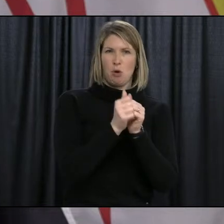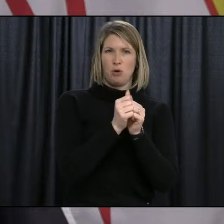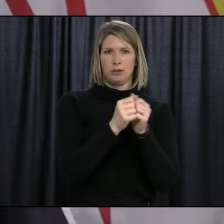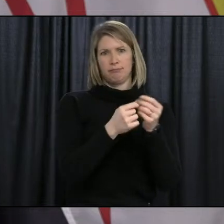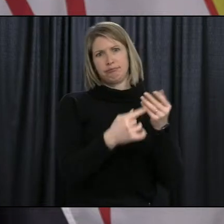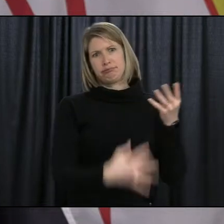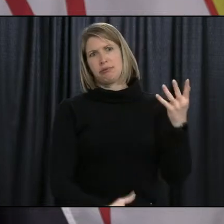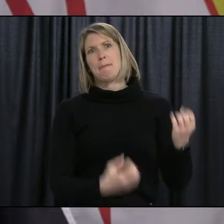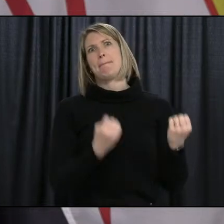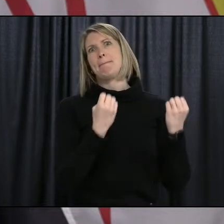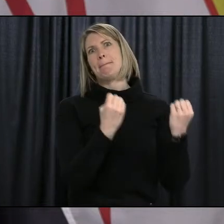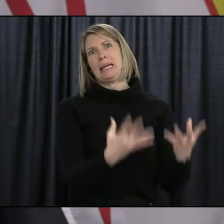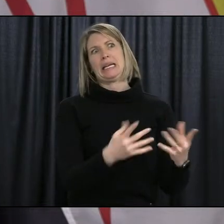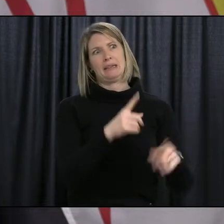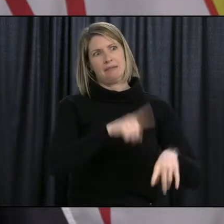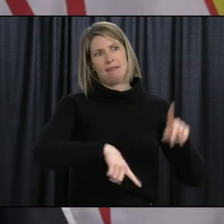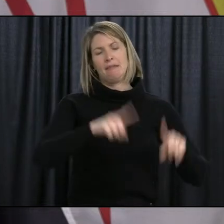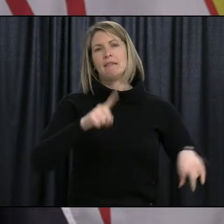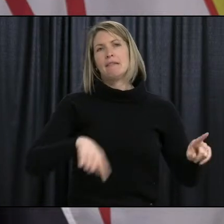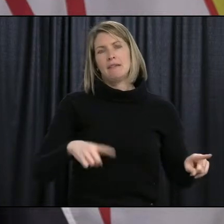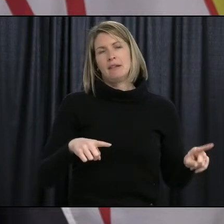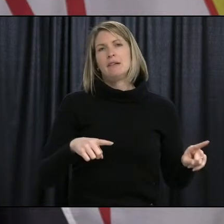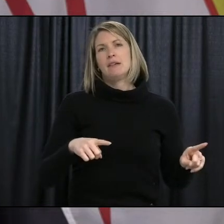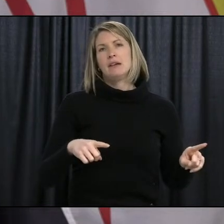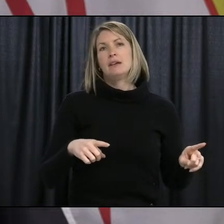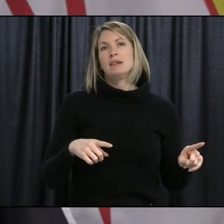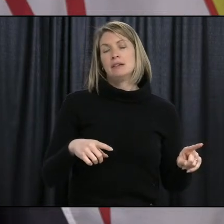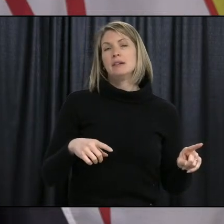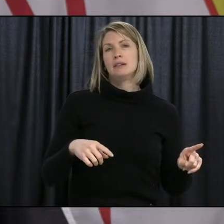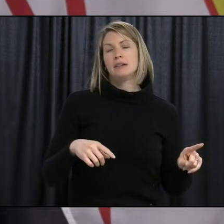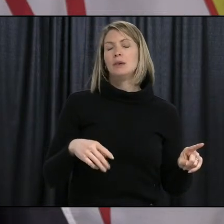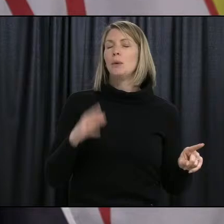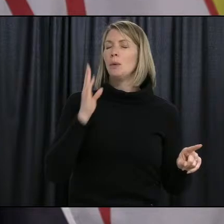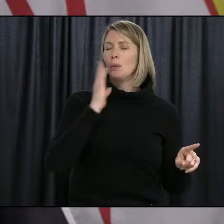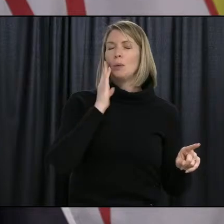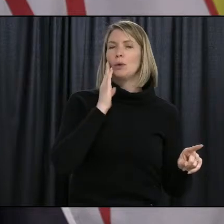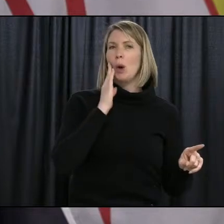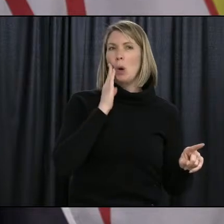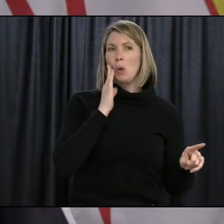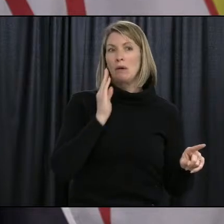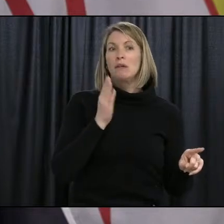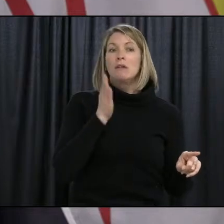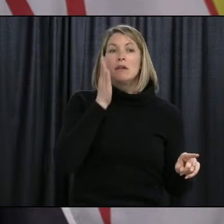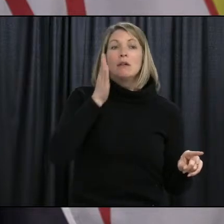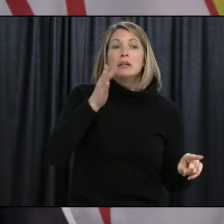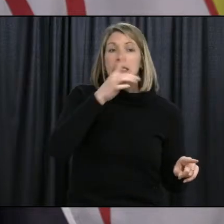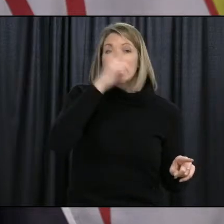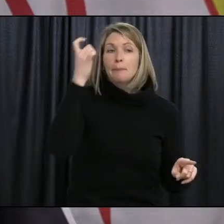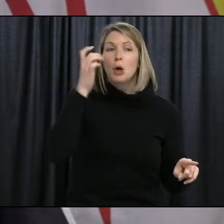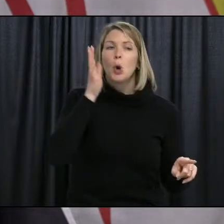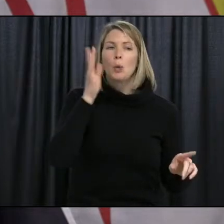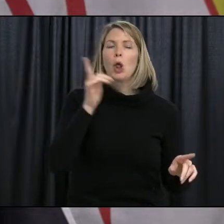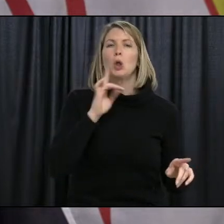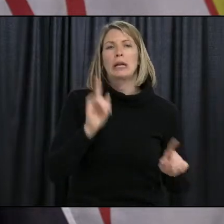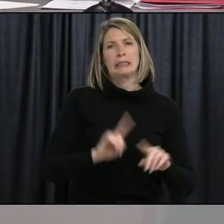do, we do need to approach things a bit differently in order to be able to do things safely.